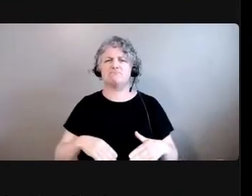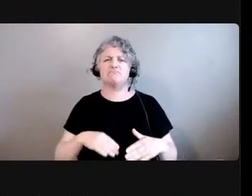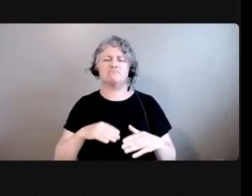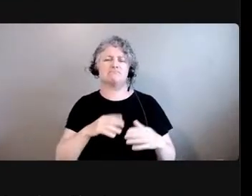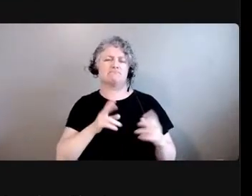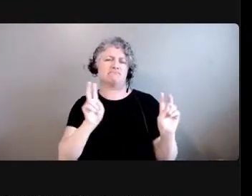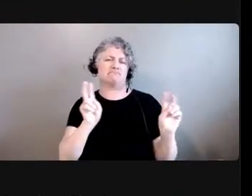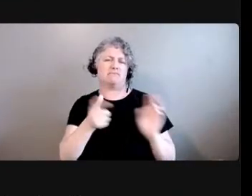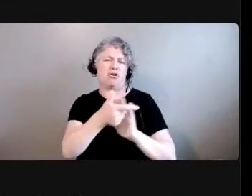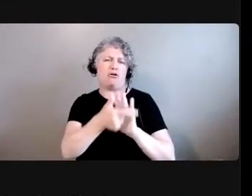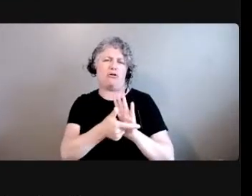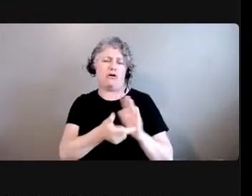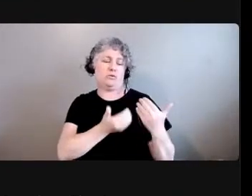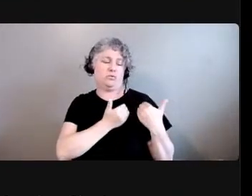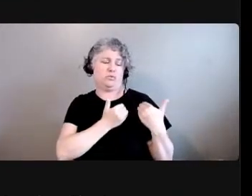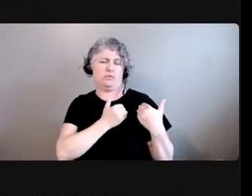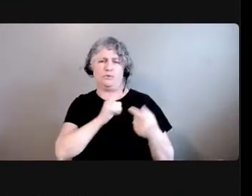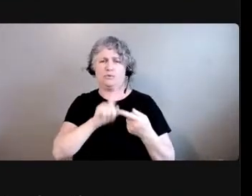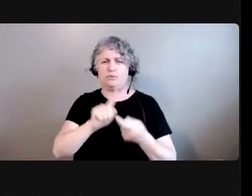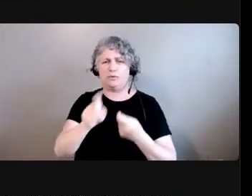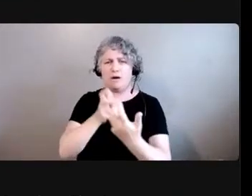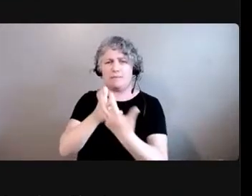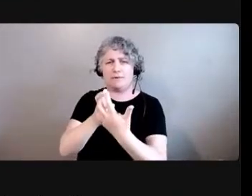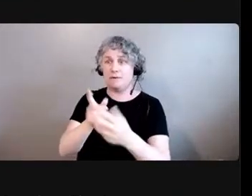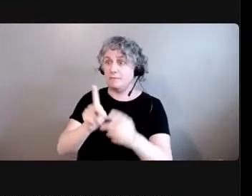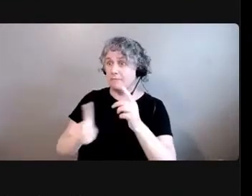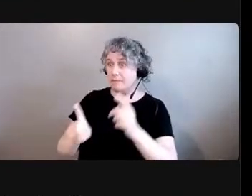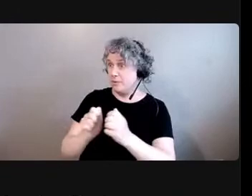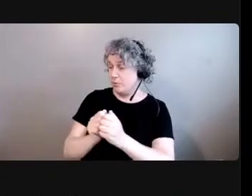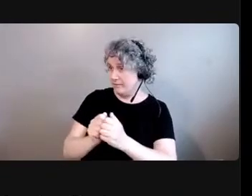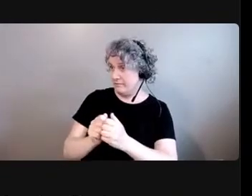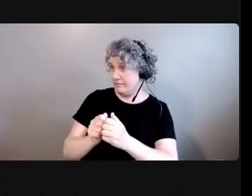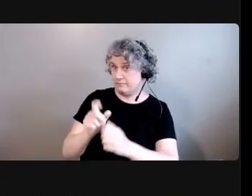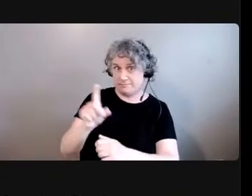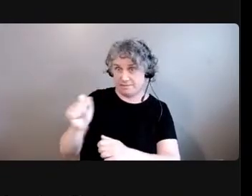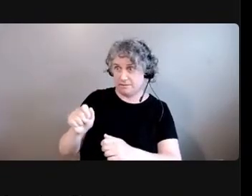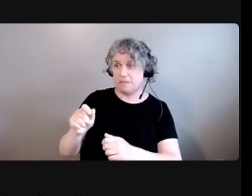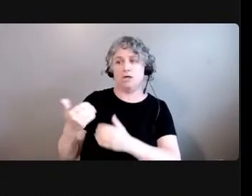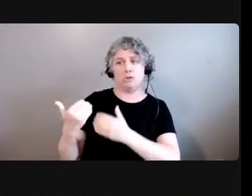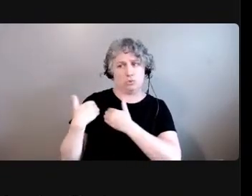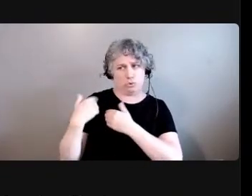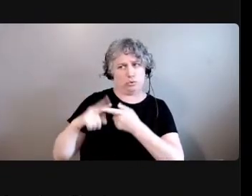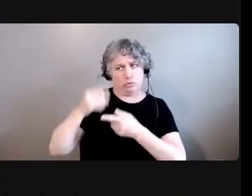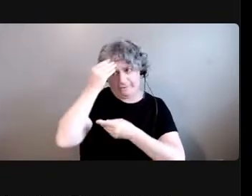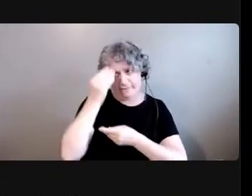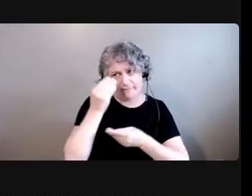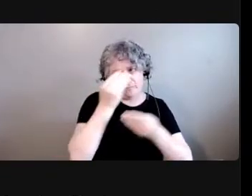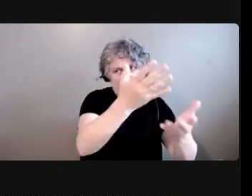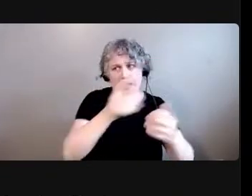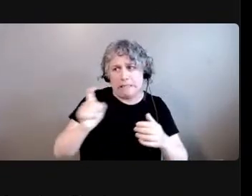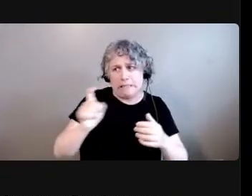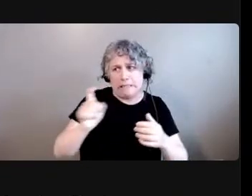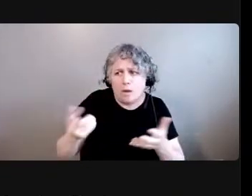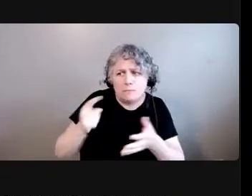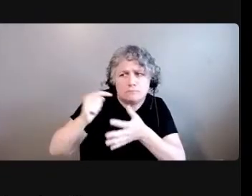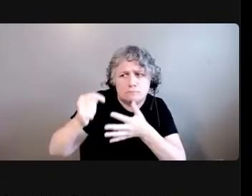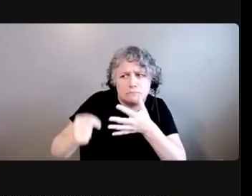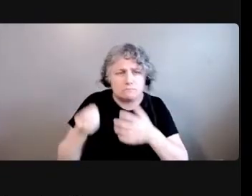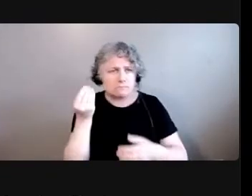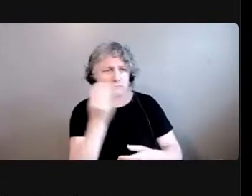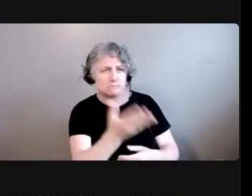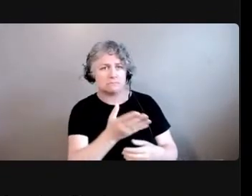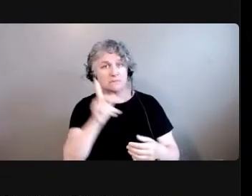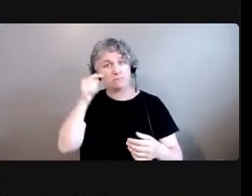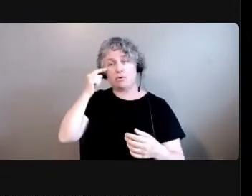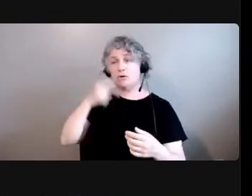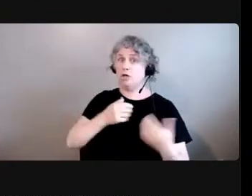accommodate. Persons with disabilities have a duty to inform about our accessibility needs. Employers have a duty to inquire,